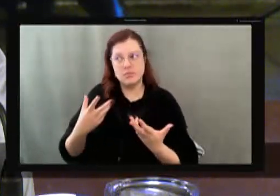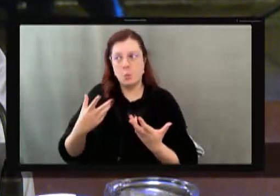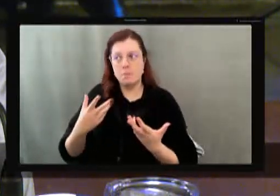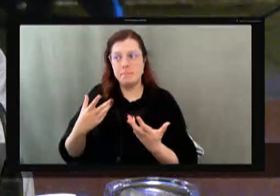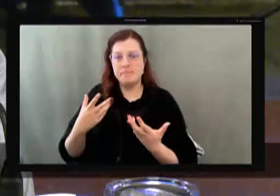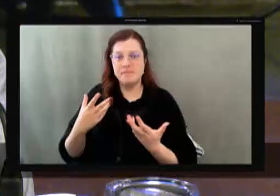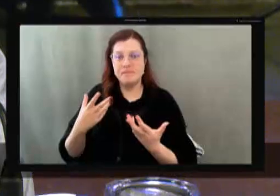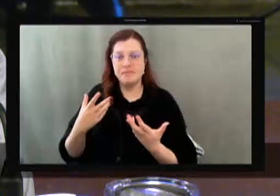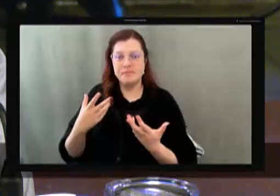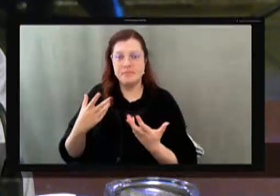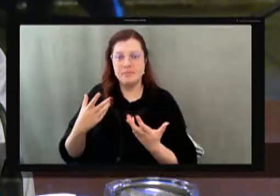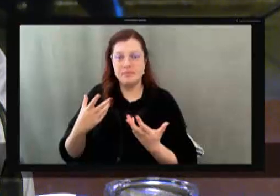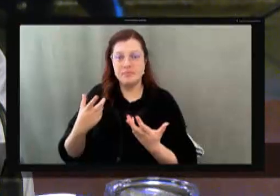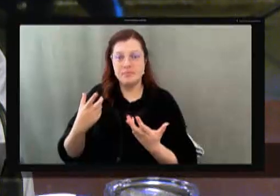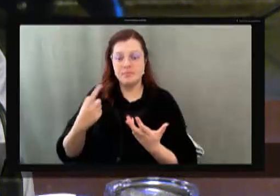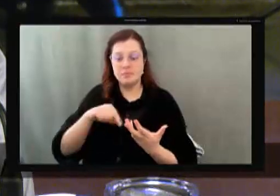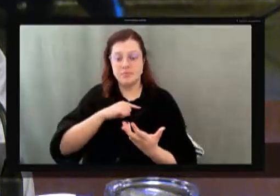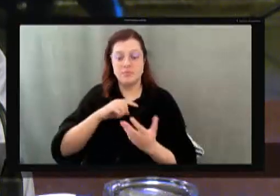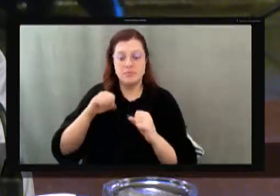come back to,